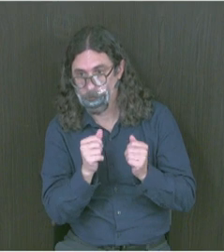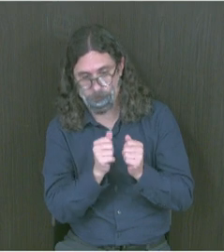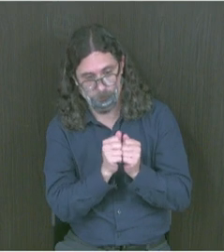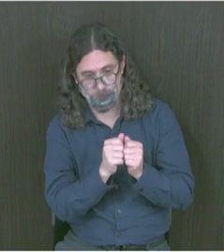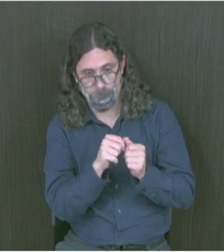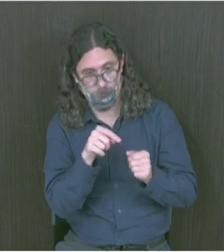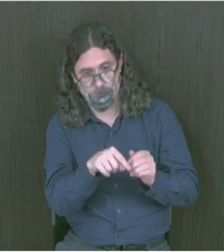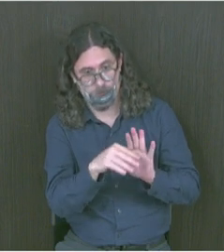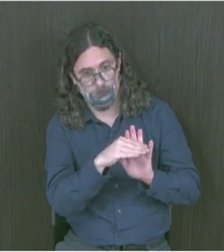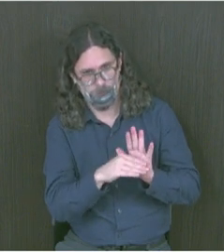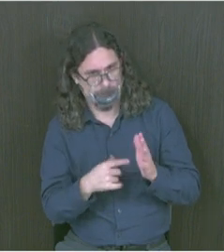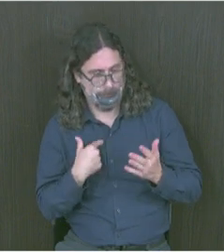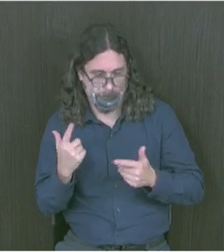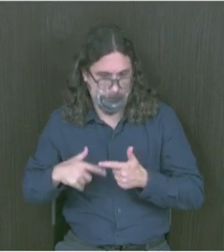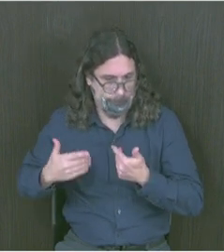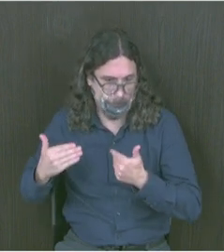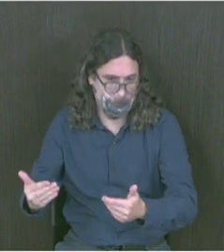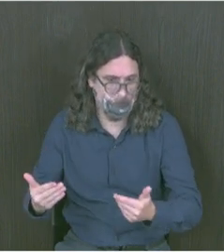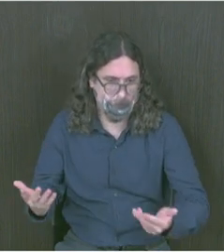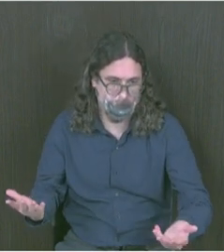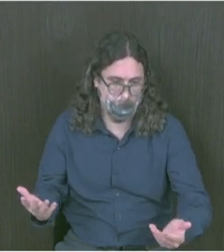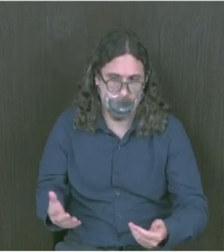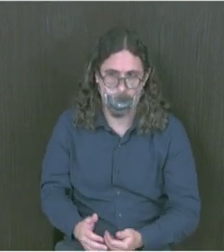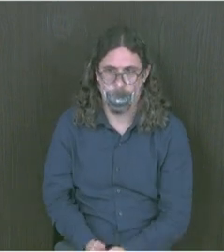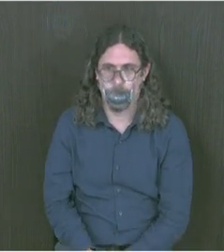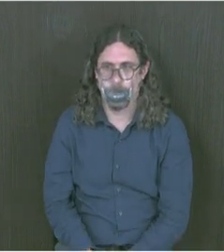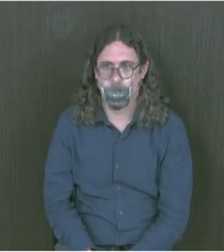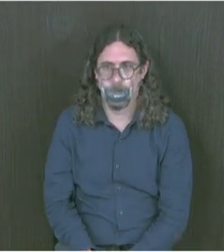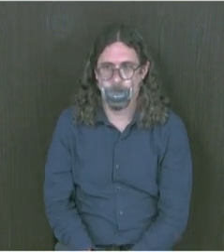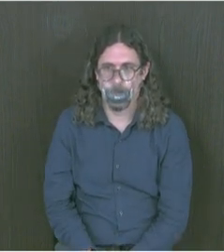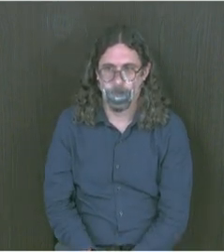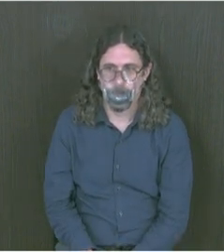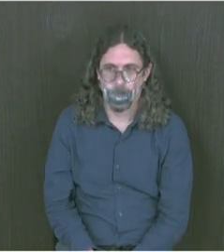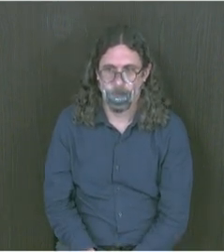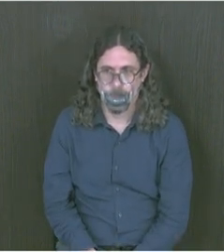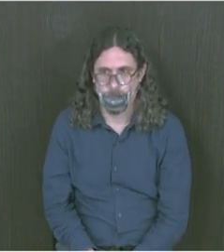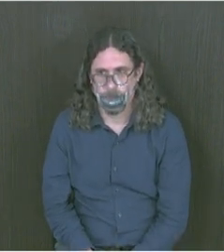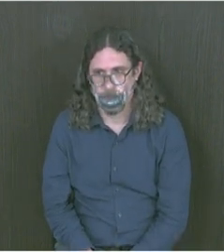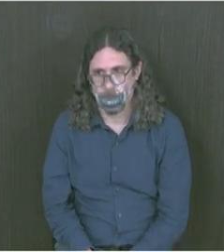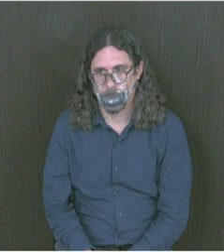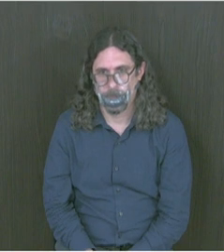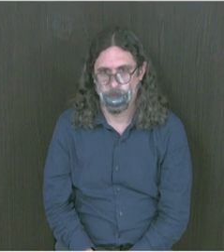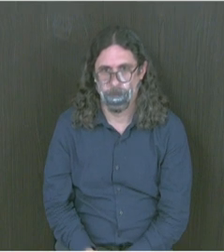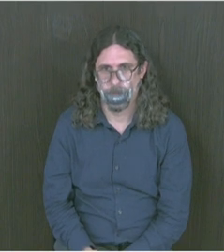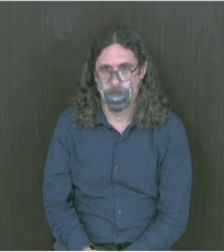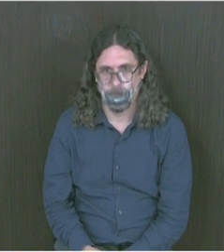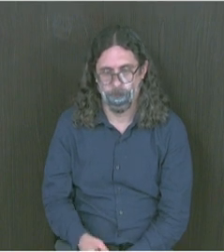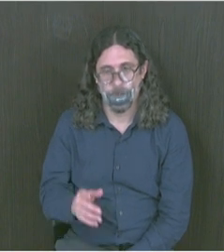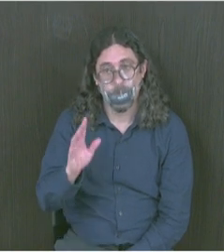roll call. Okay. Move. All in favor of the clerk's report?